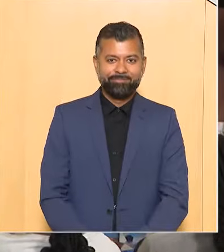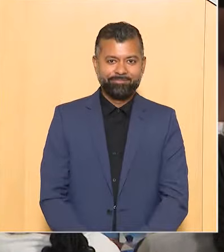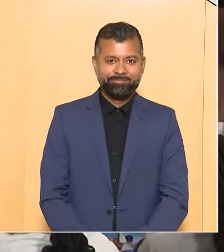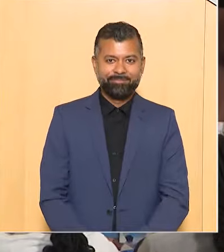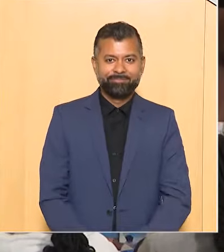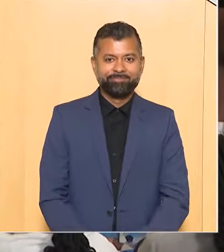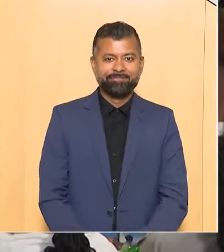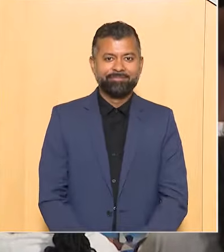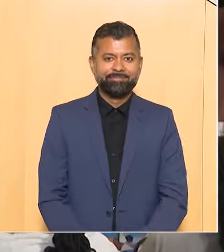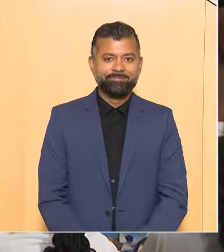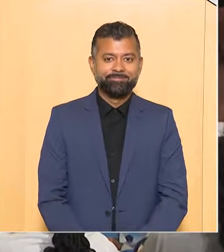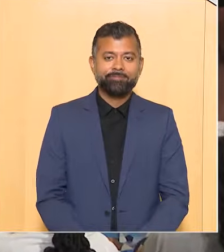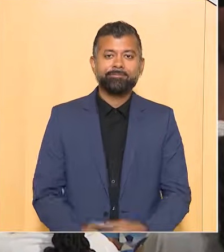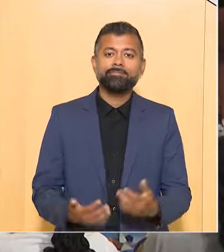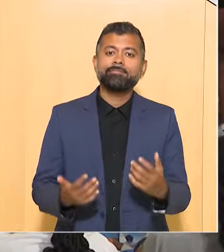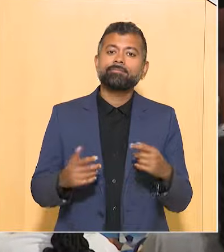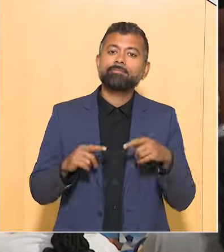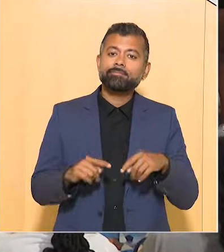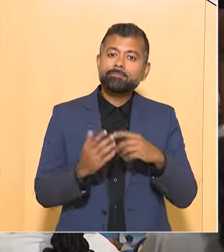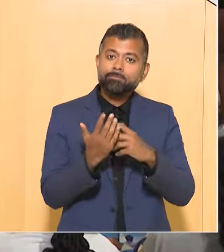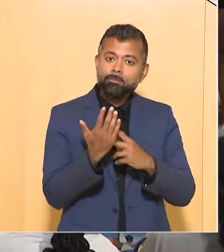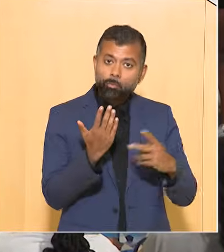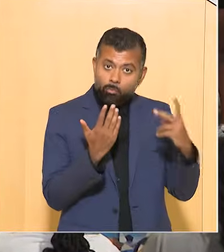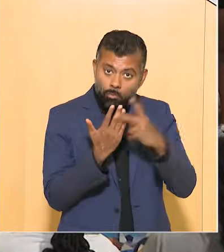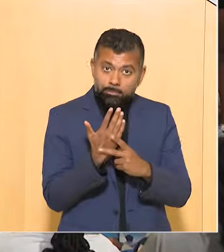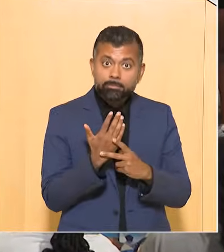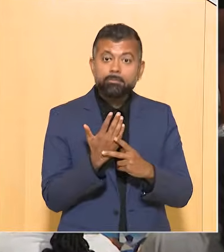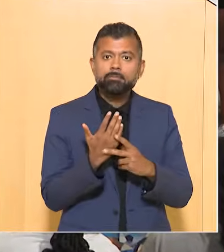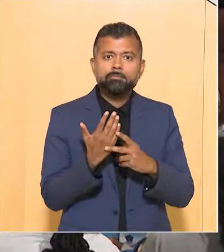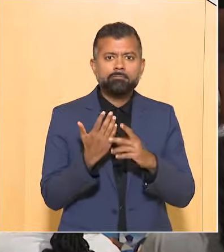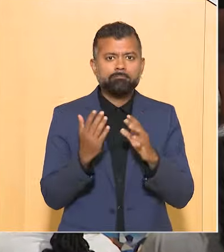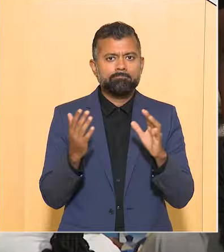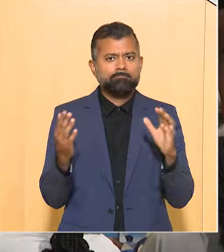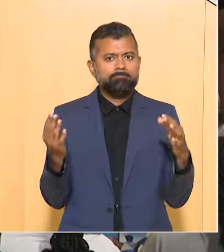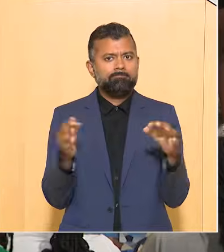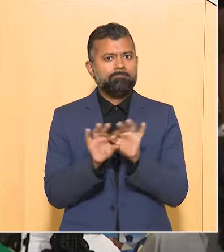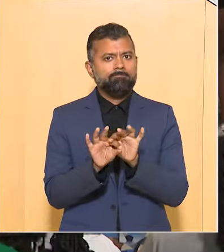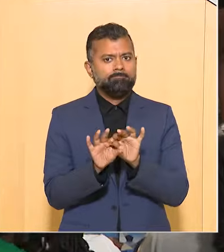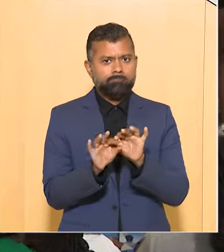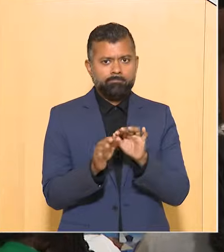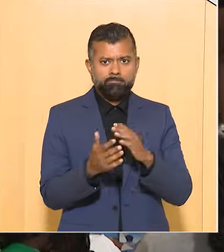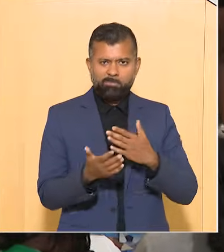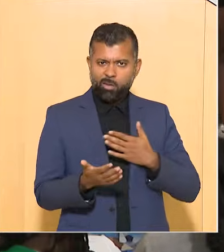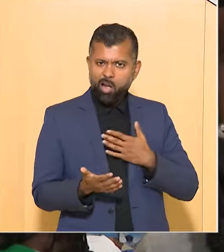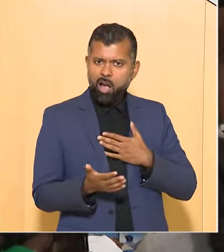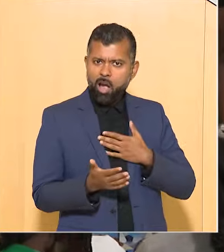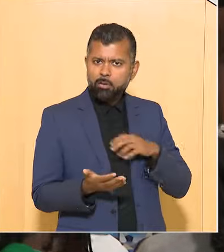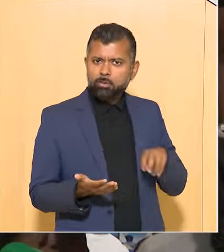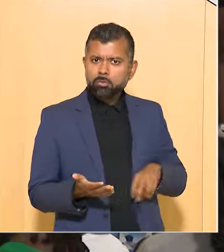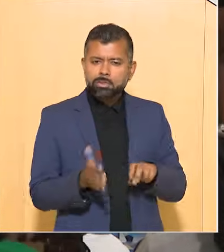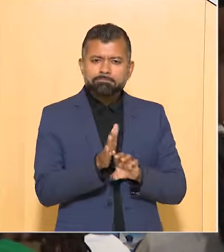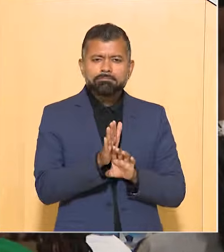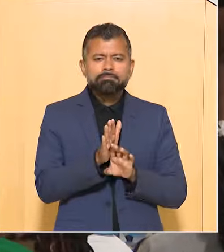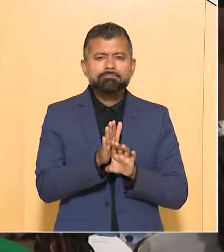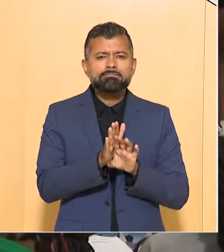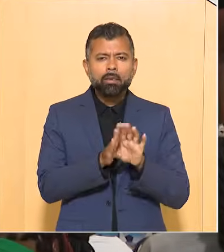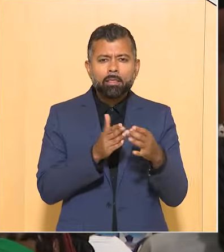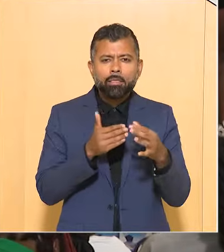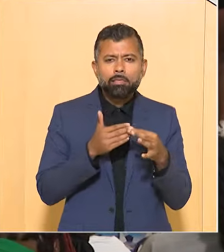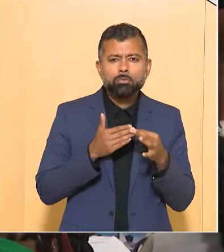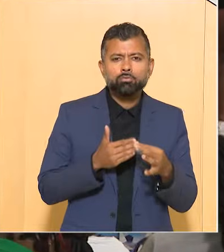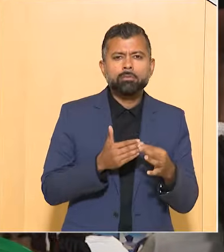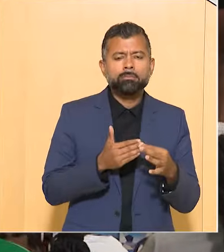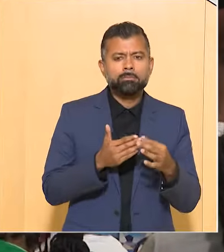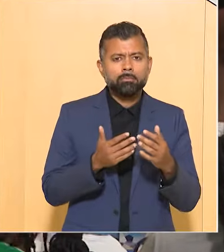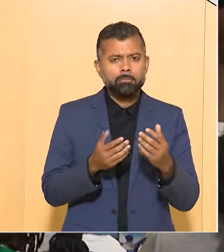This program has played a pivot role in shaping my leadership skills and providing me with the meaningful opportunities to grow and to contribute to our